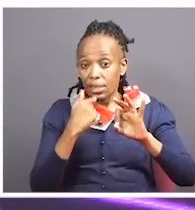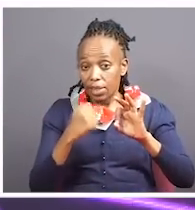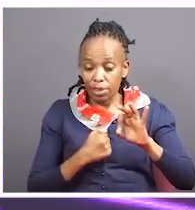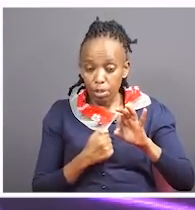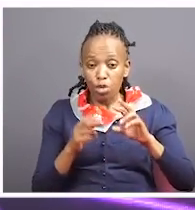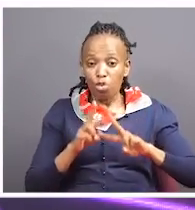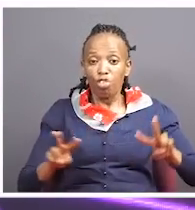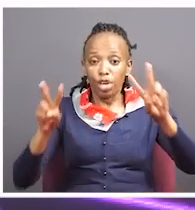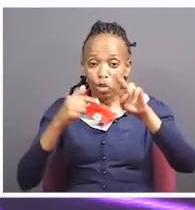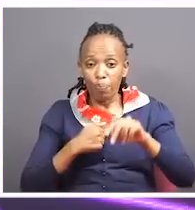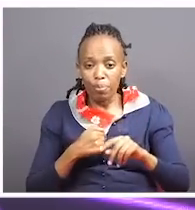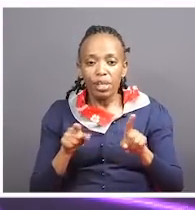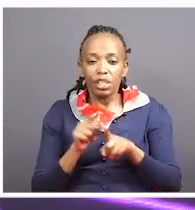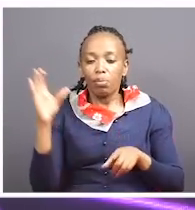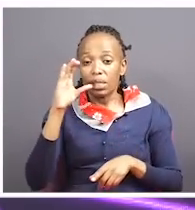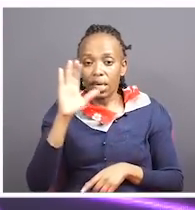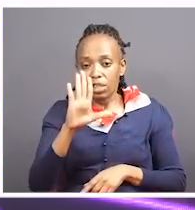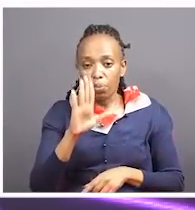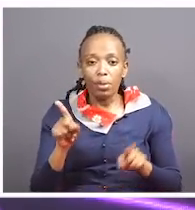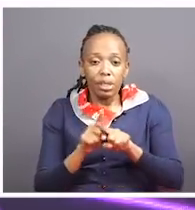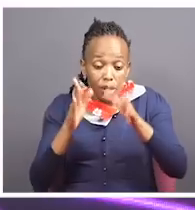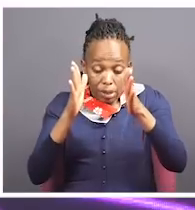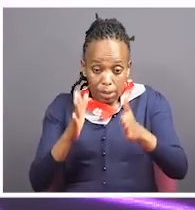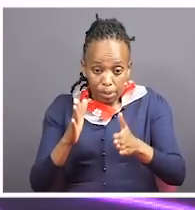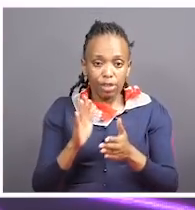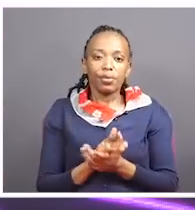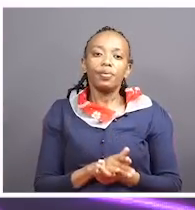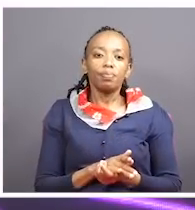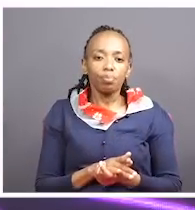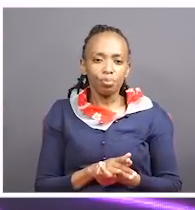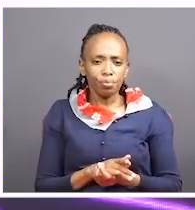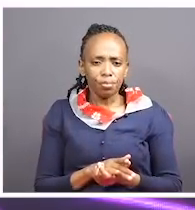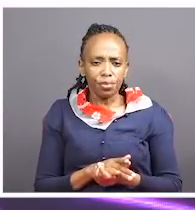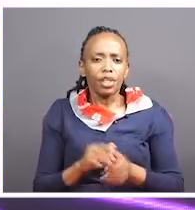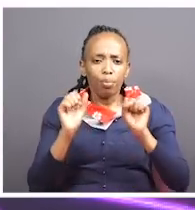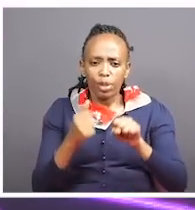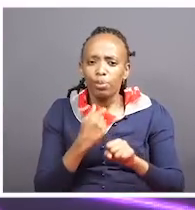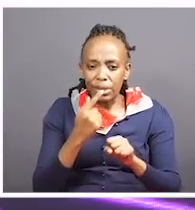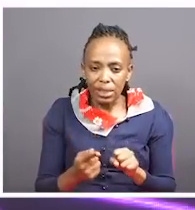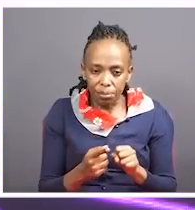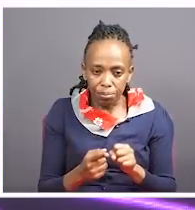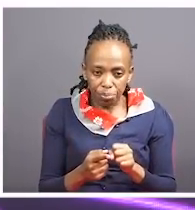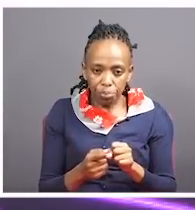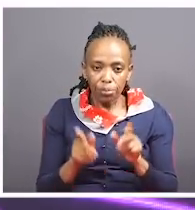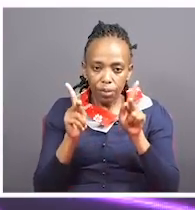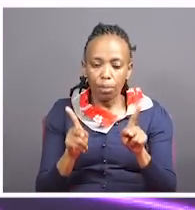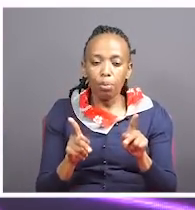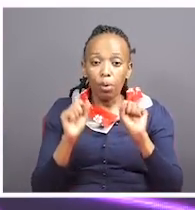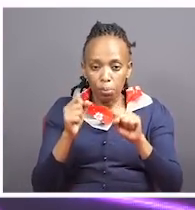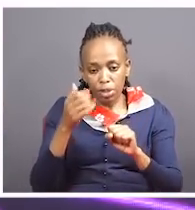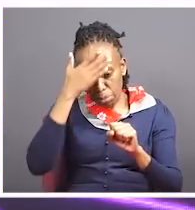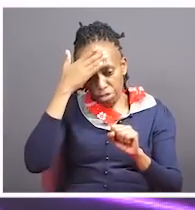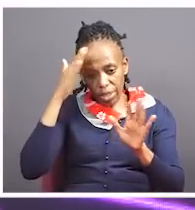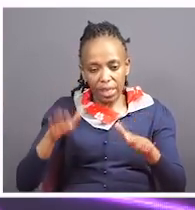me that you value me as your customer, you value me as a person you serve. And I can tell you, people